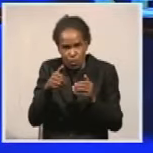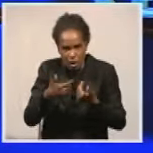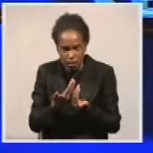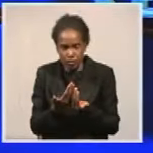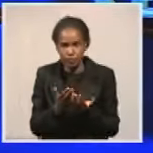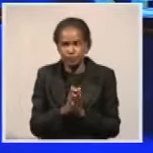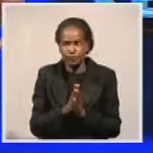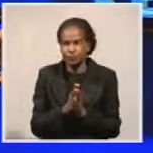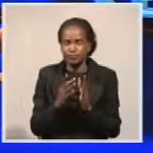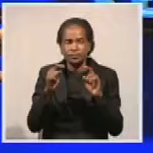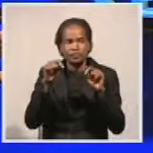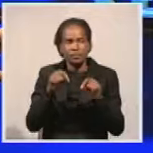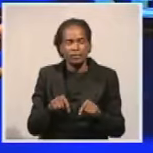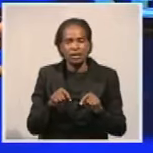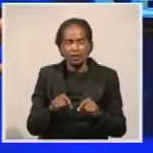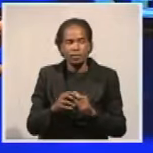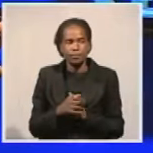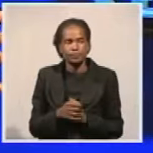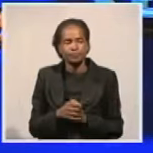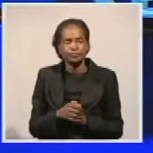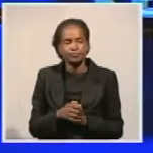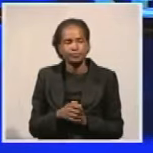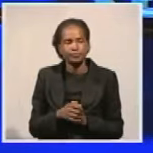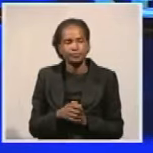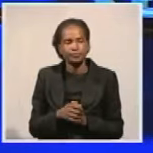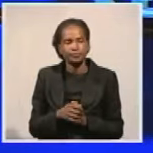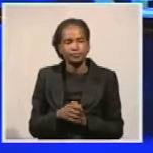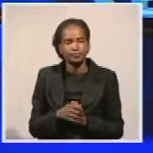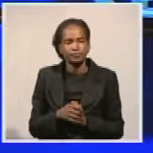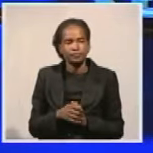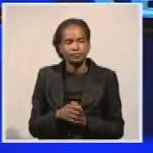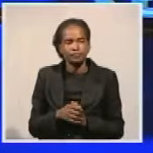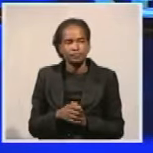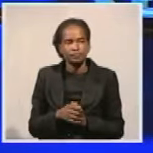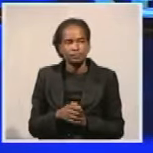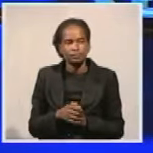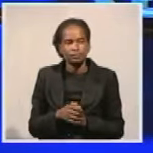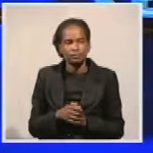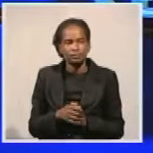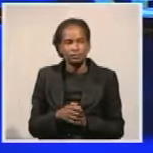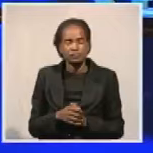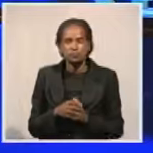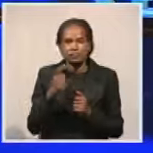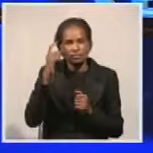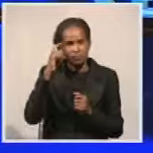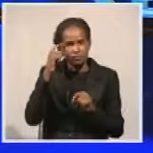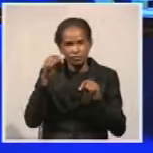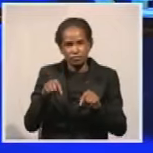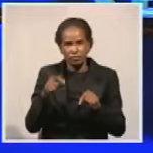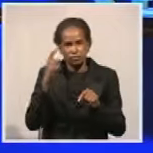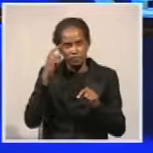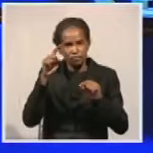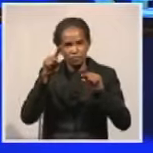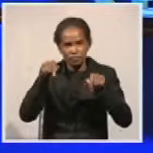Nowadays, they seem to be just doing things as they used to do it in the past.